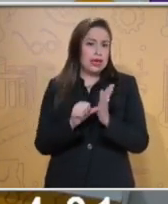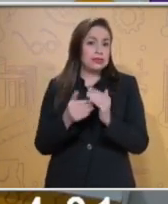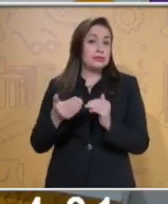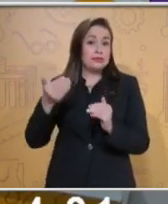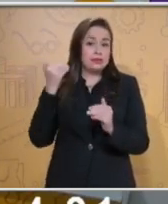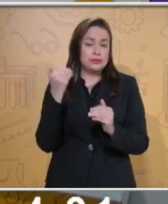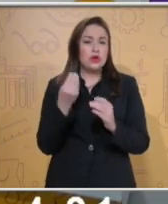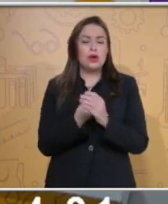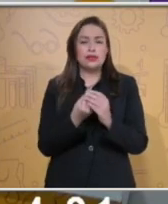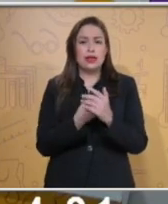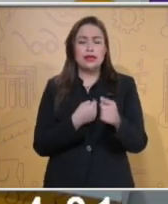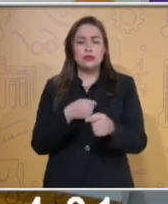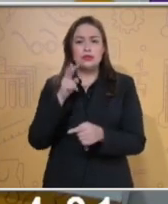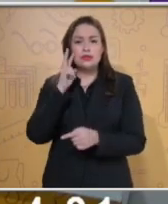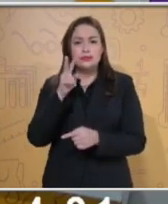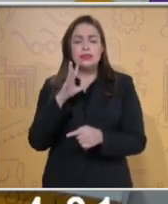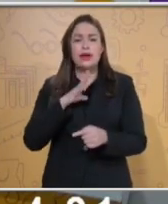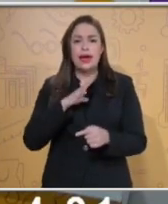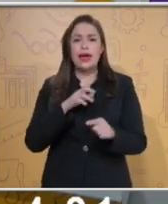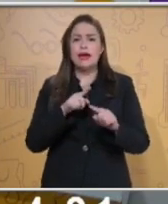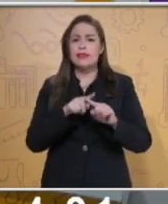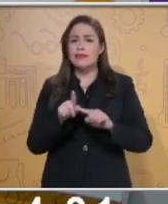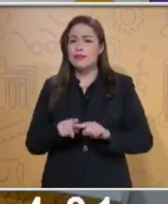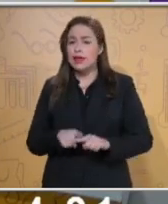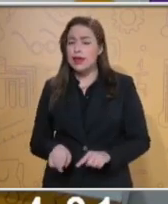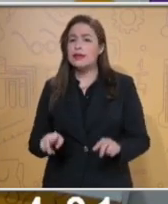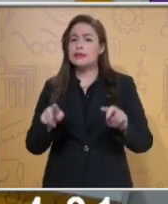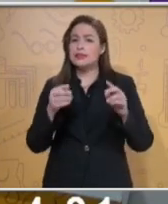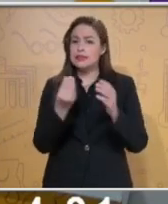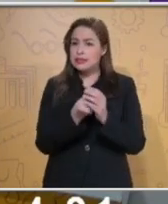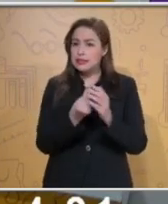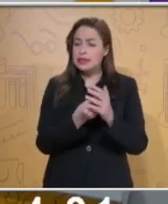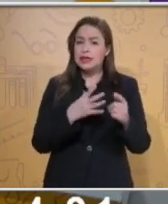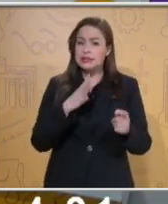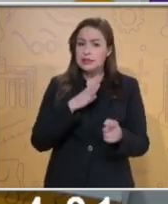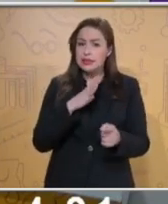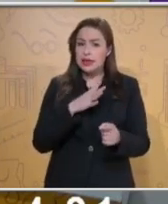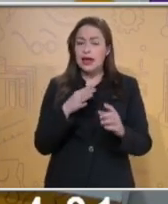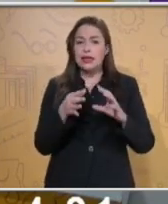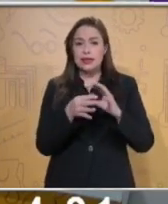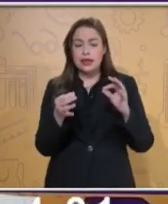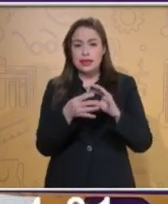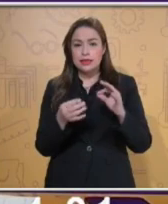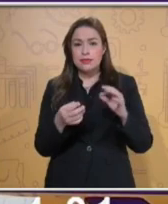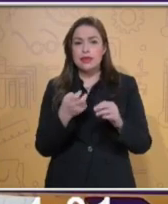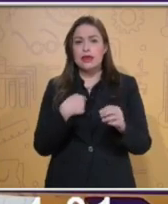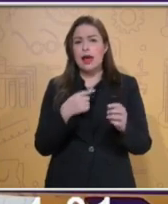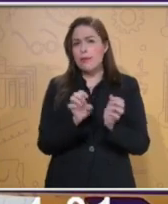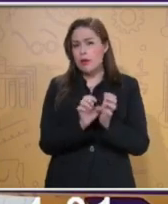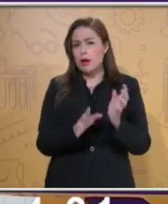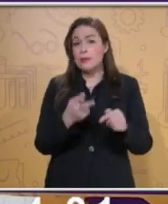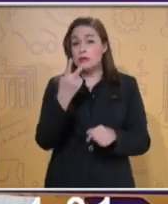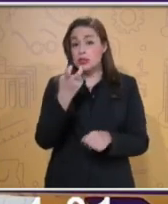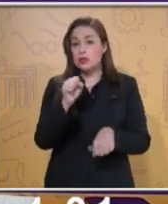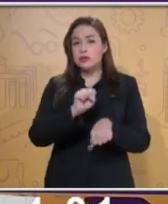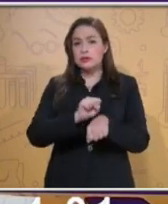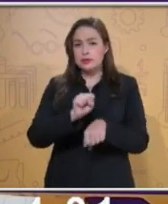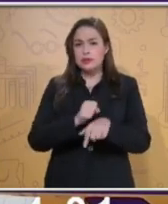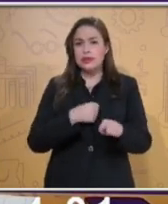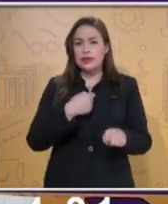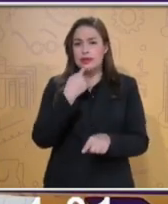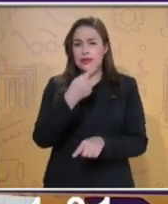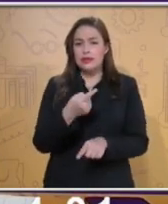I'm sure you saw some classes about comic strips, but in Spanish, in second grade of secondary. So you can